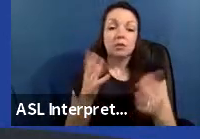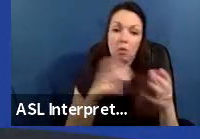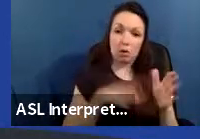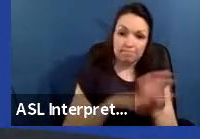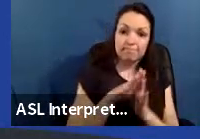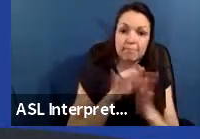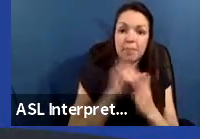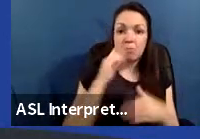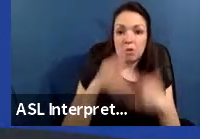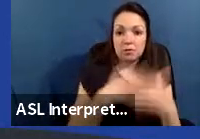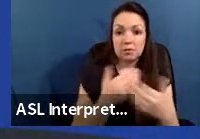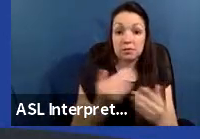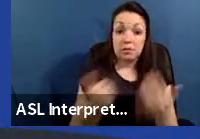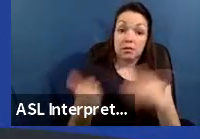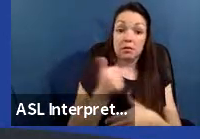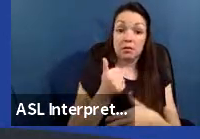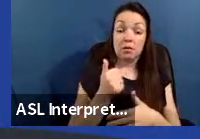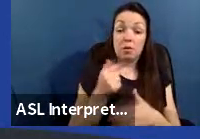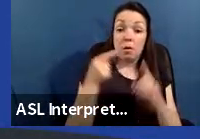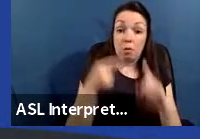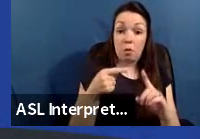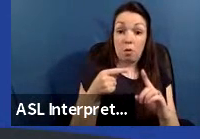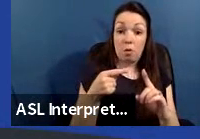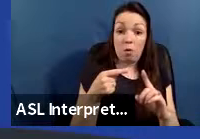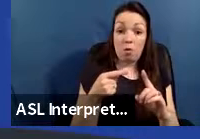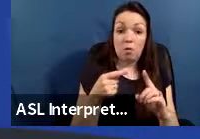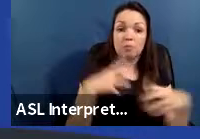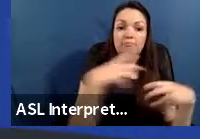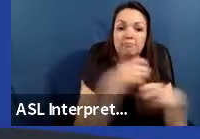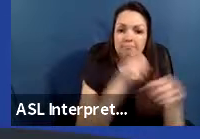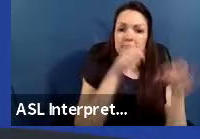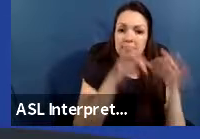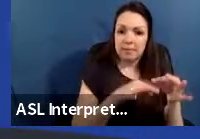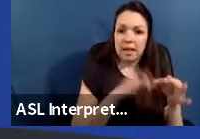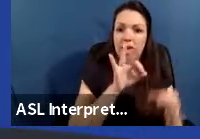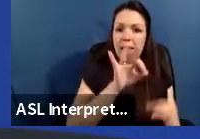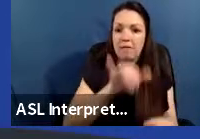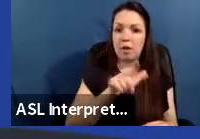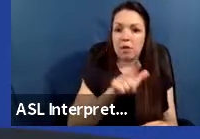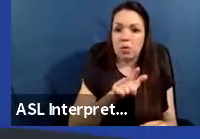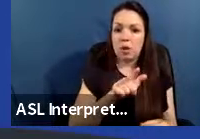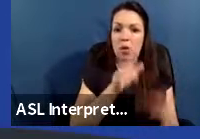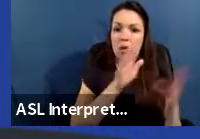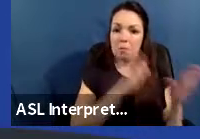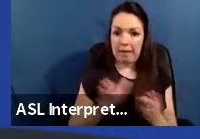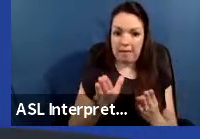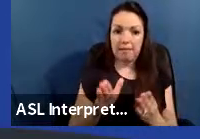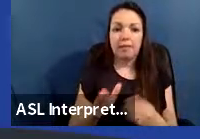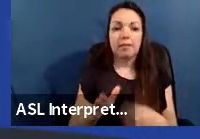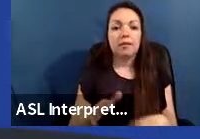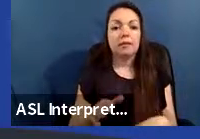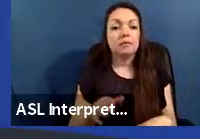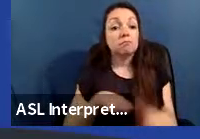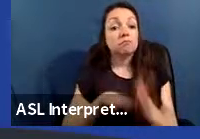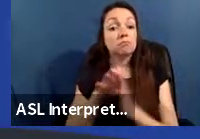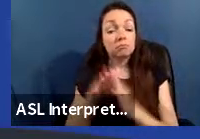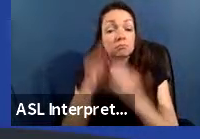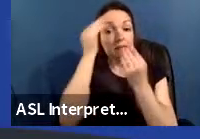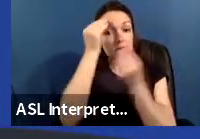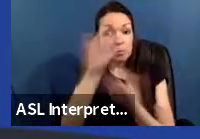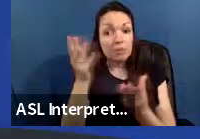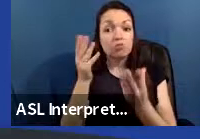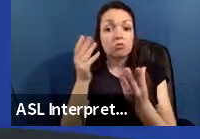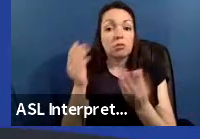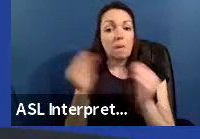Our primary goals today are to recap the FY21 capital plan, to provide information and build a deeper understanding about our